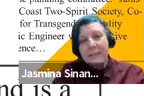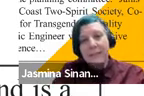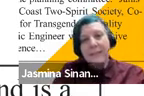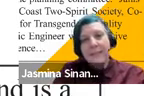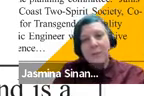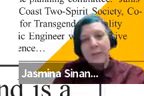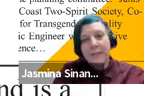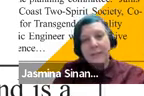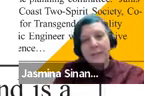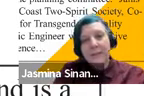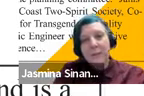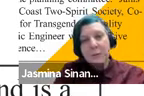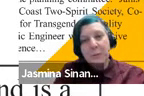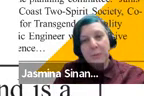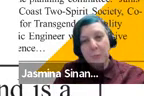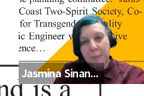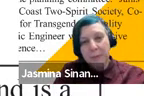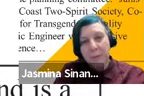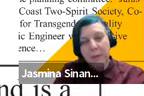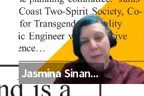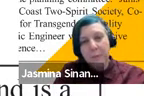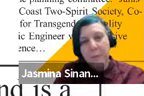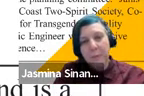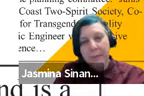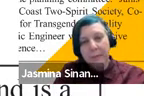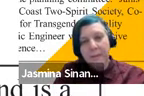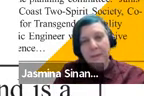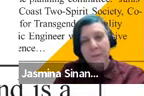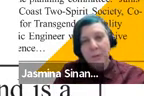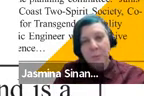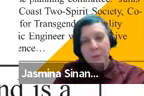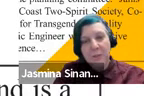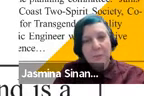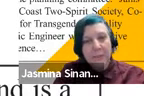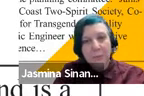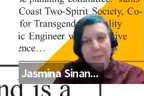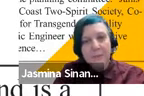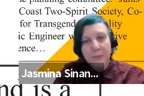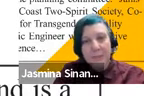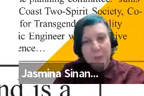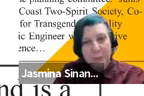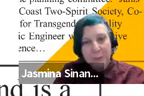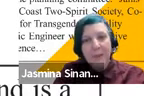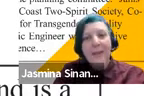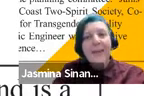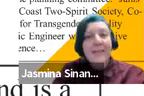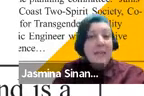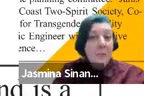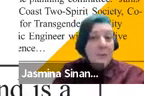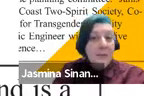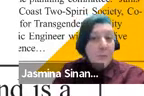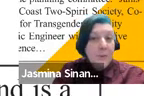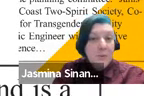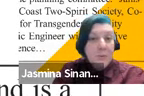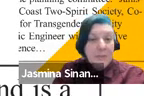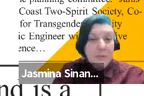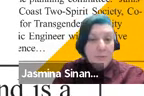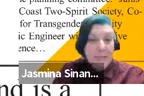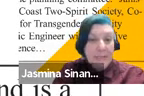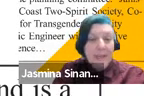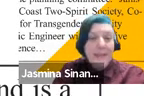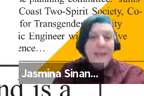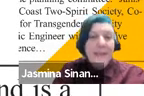Cherokee descendant, and is a trans-identified Two-Spirit woman who helped with planning the Queer March in 21-22, is helping the